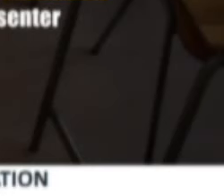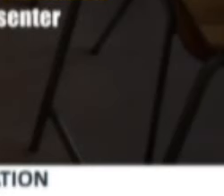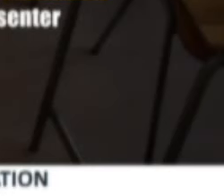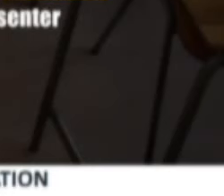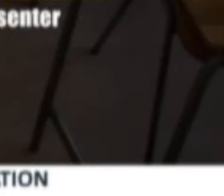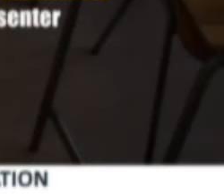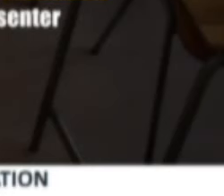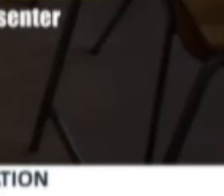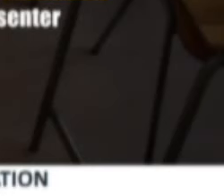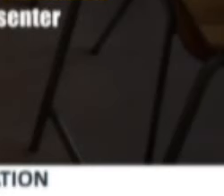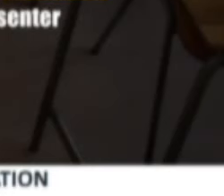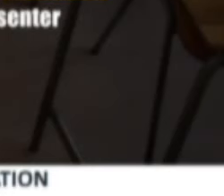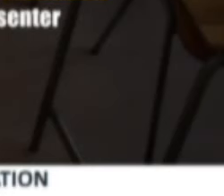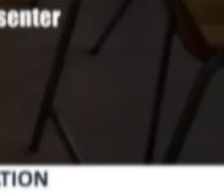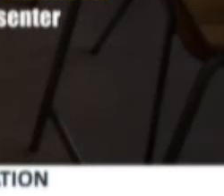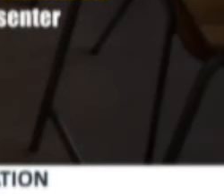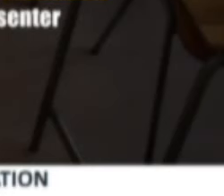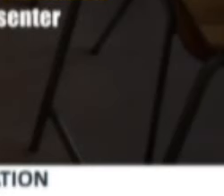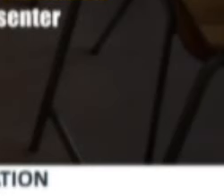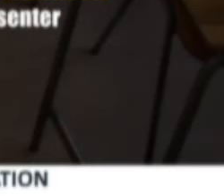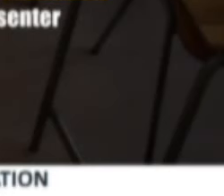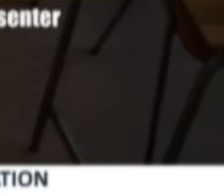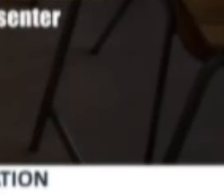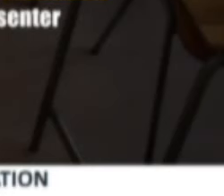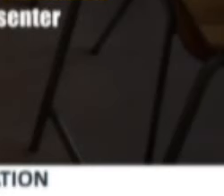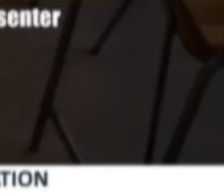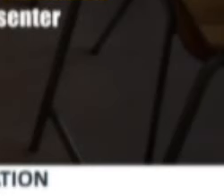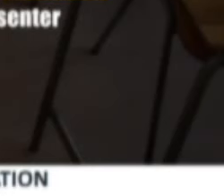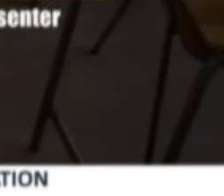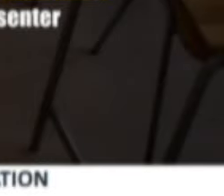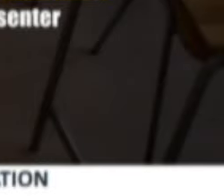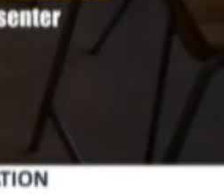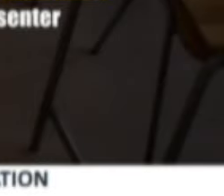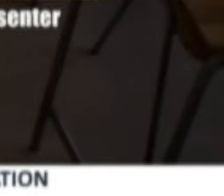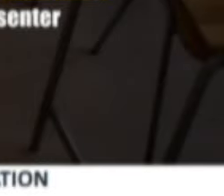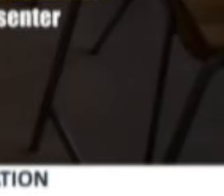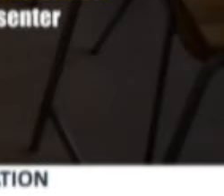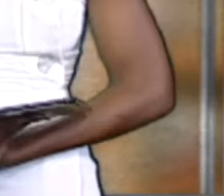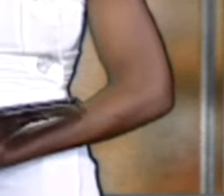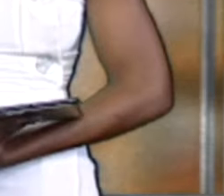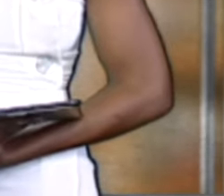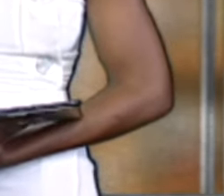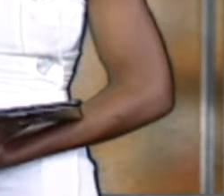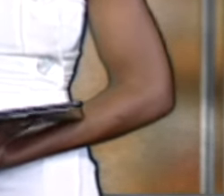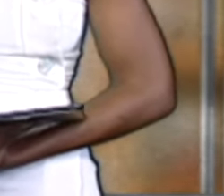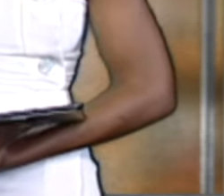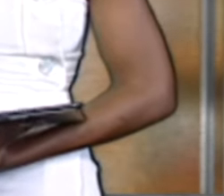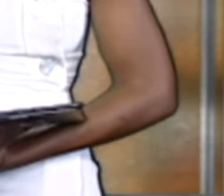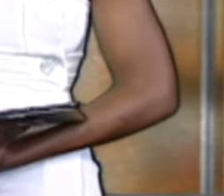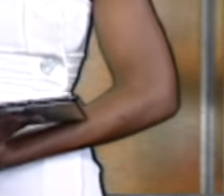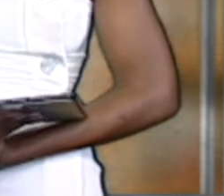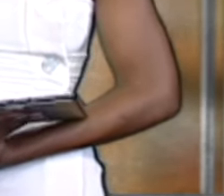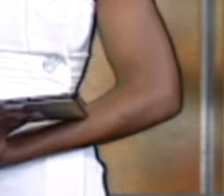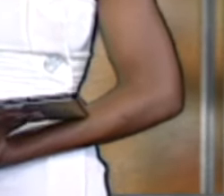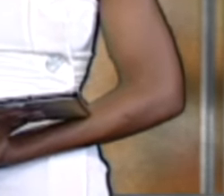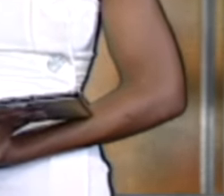English language for the form fives, and Siswati for the form fives. I hope that everyone got